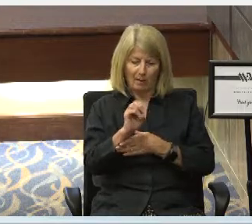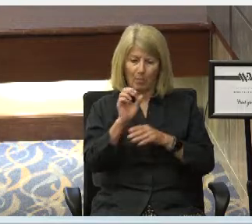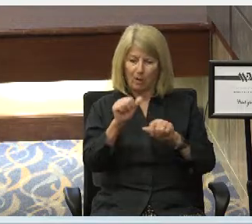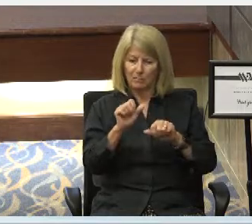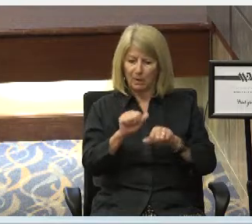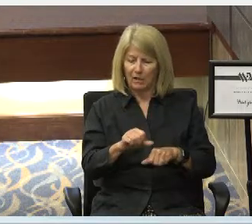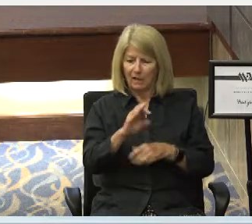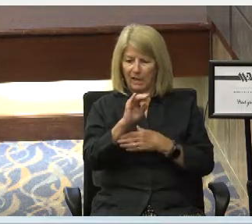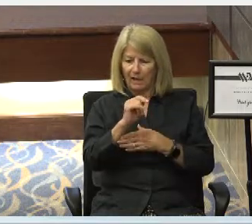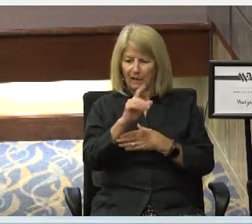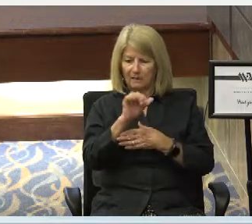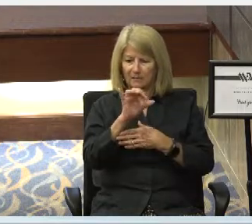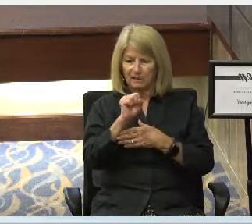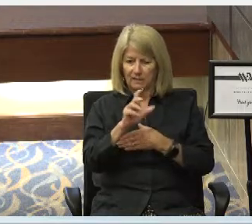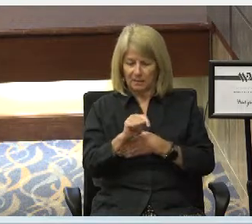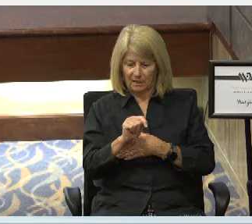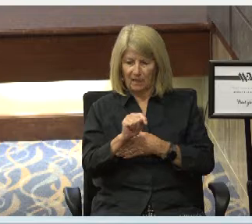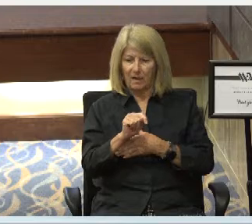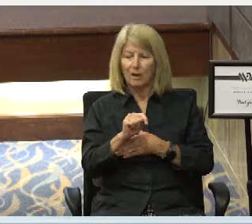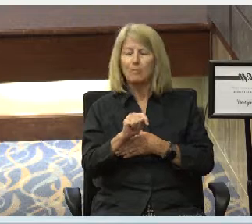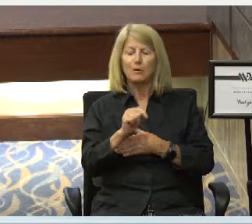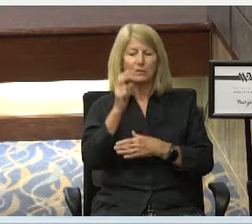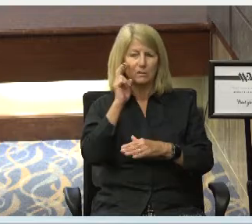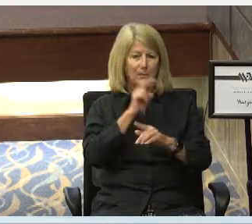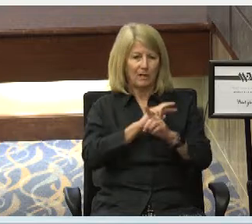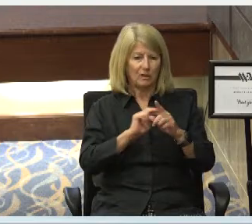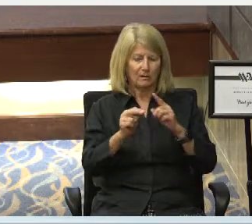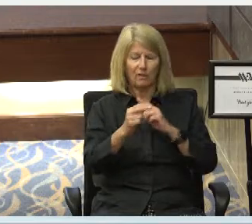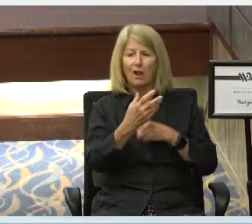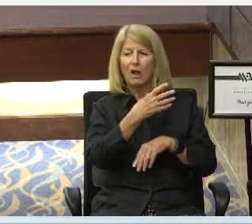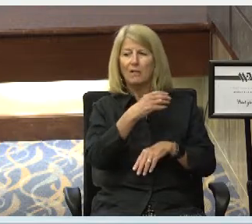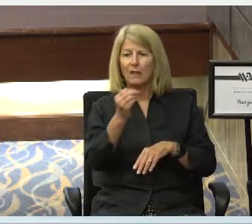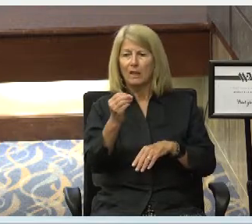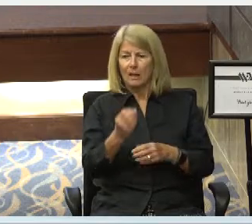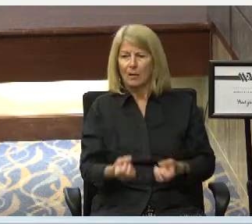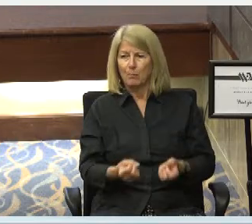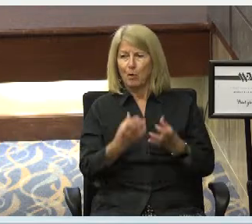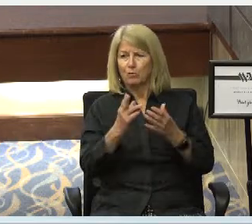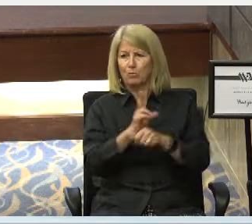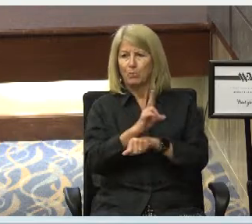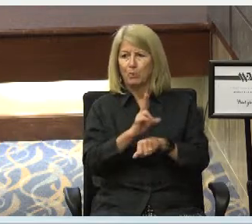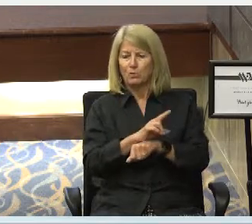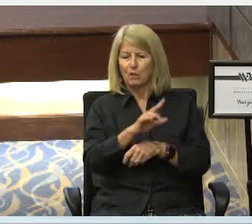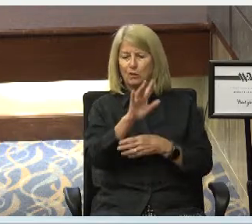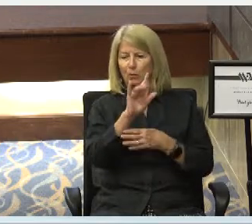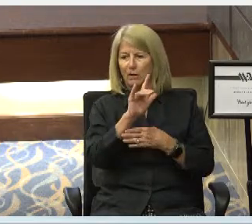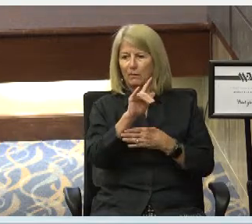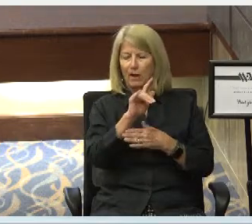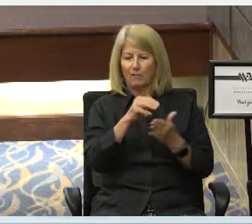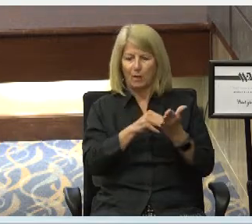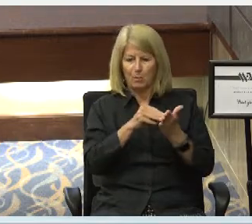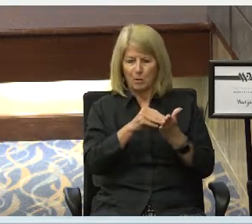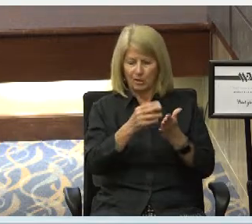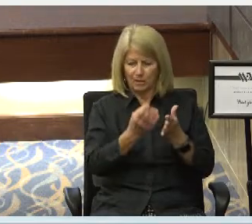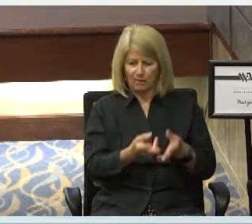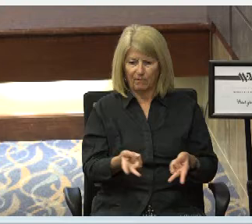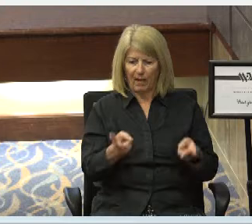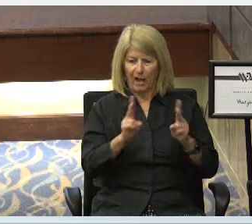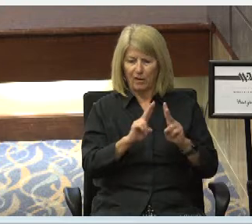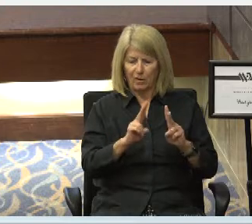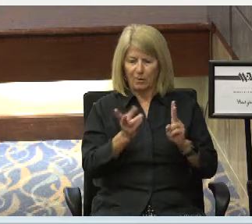Catalyst's perspective, construction of a multi-use building of at least $25 million in value. Again, the retail you see I mentioned